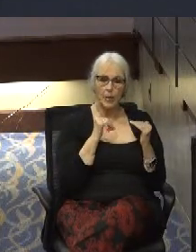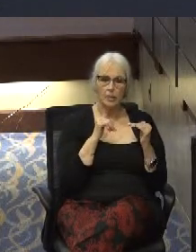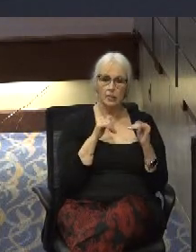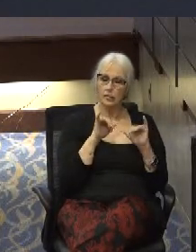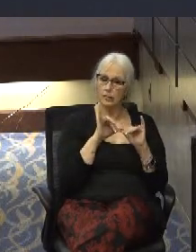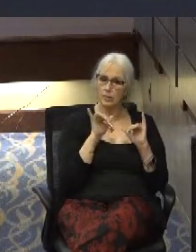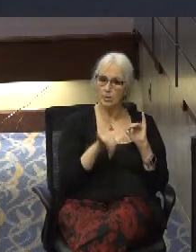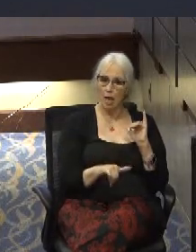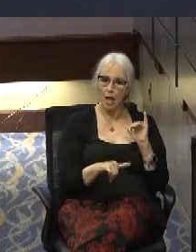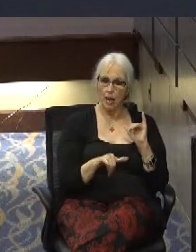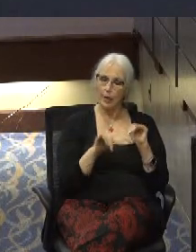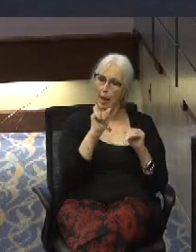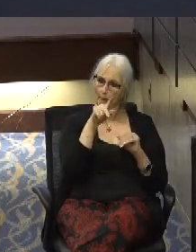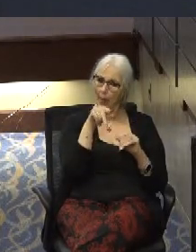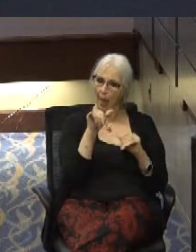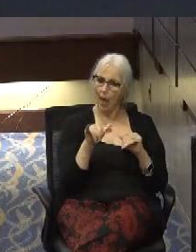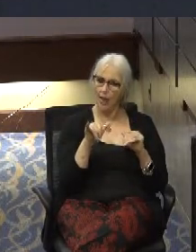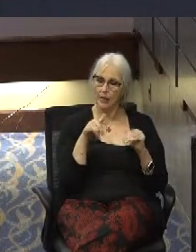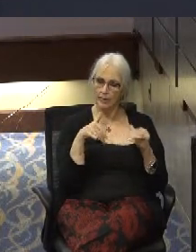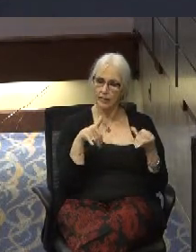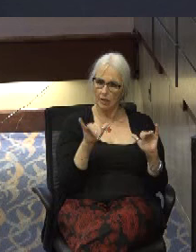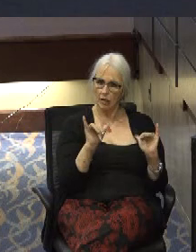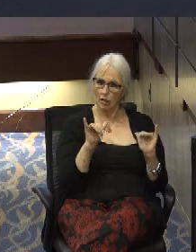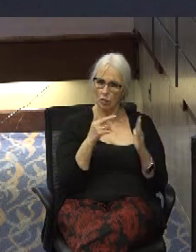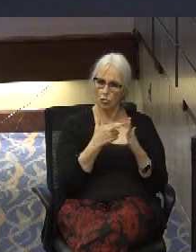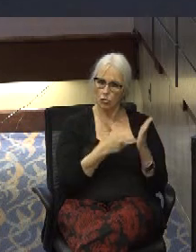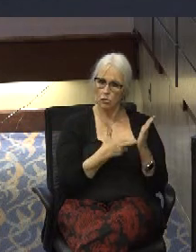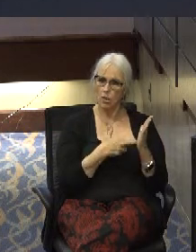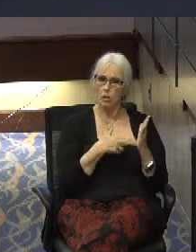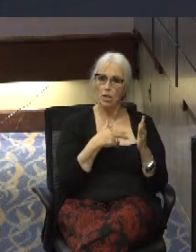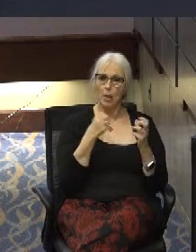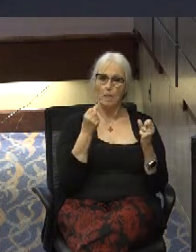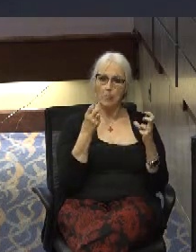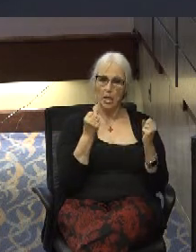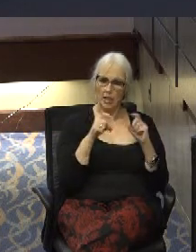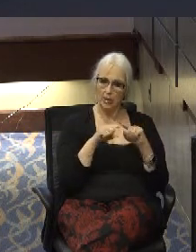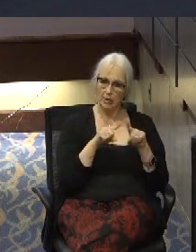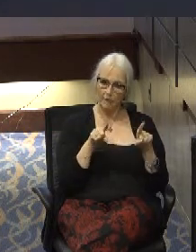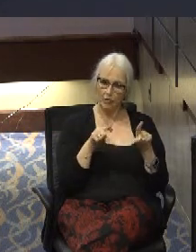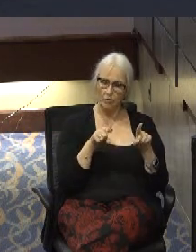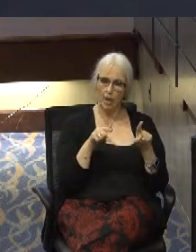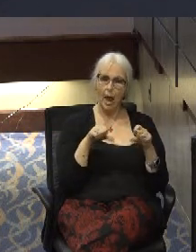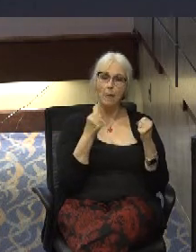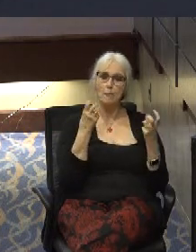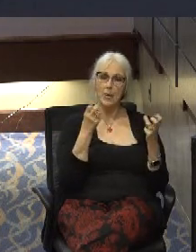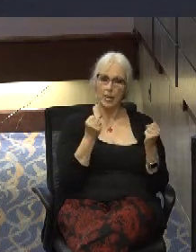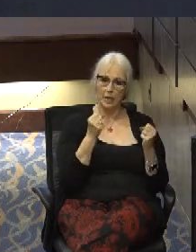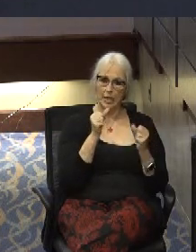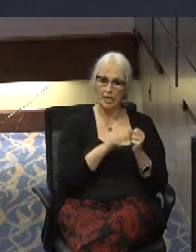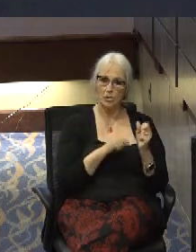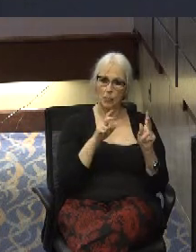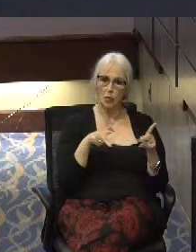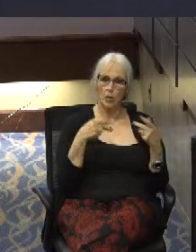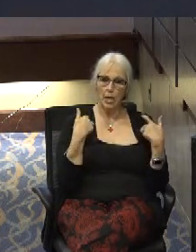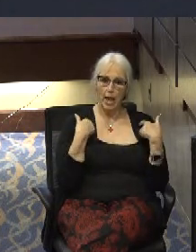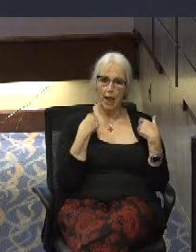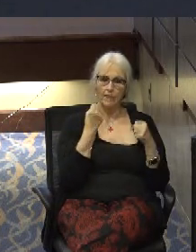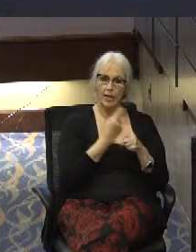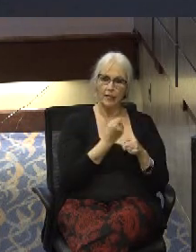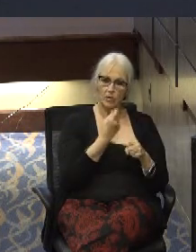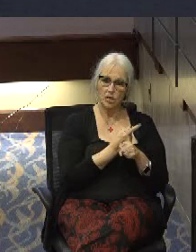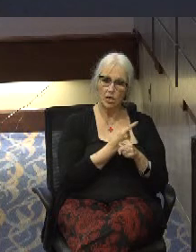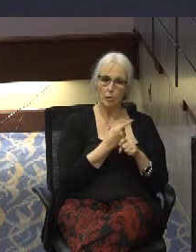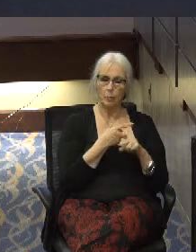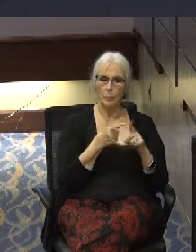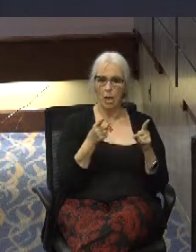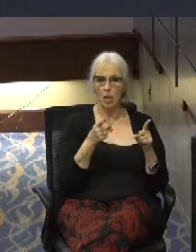still apply. They will still be limited on the number of garage sales they can have per year. It's just similar now to a